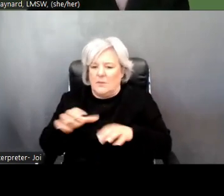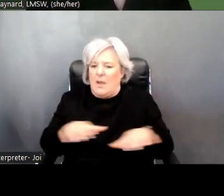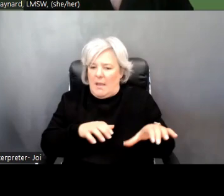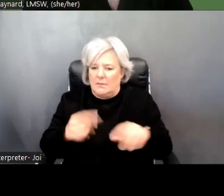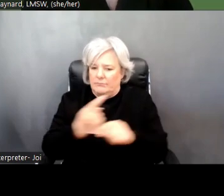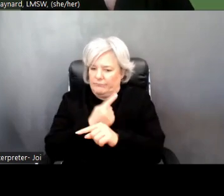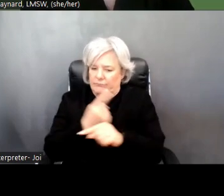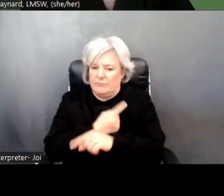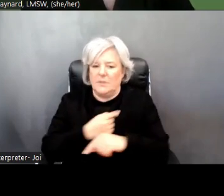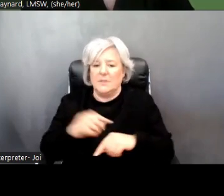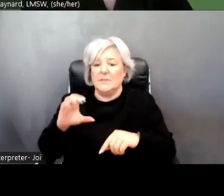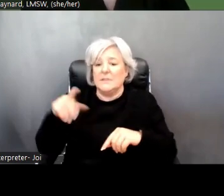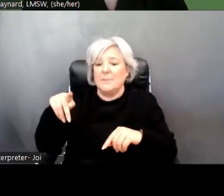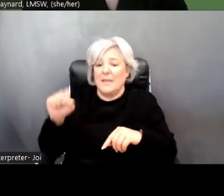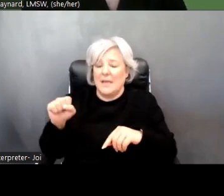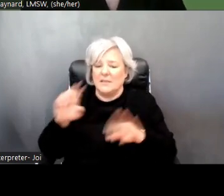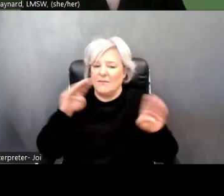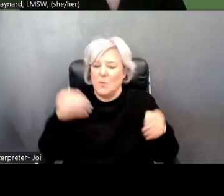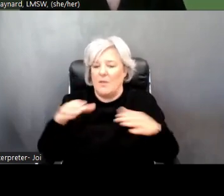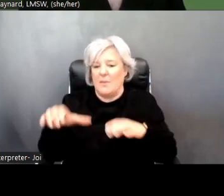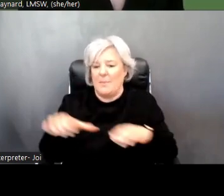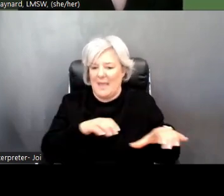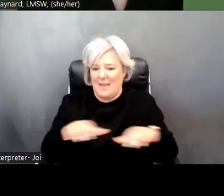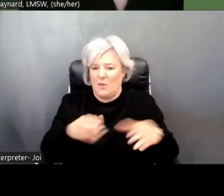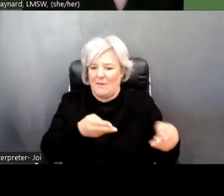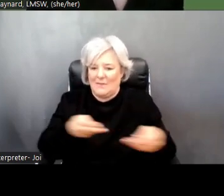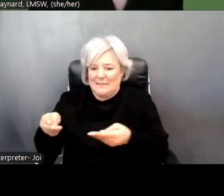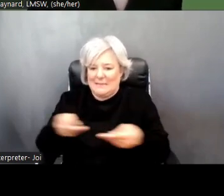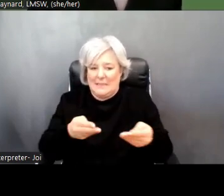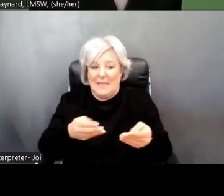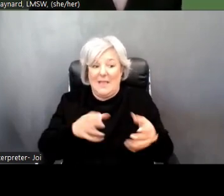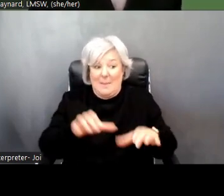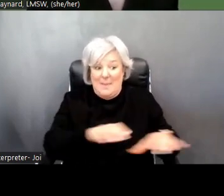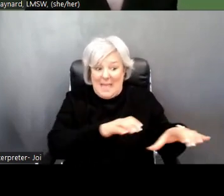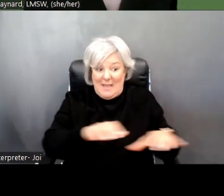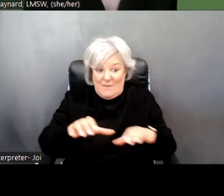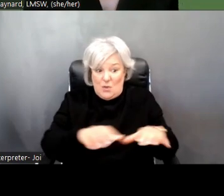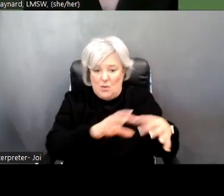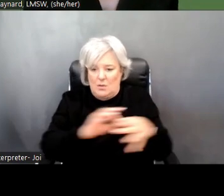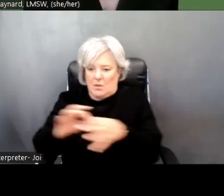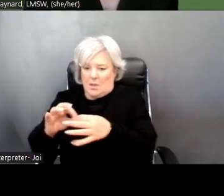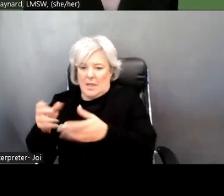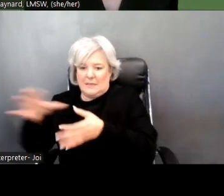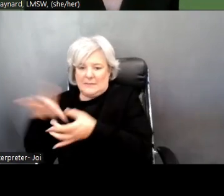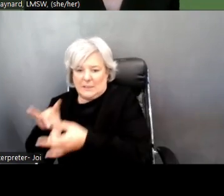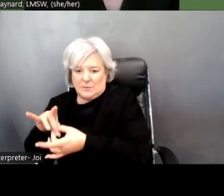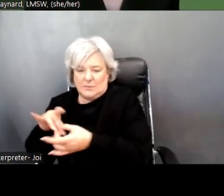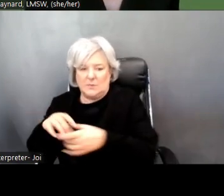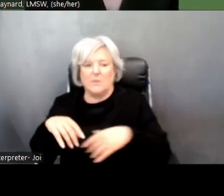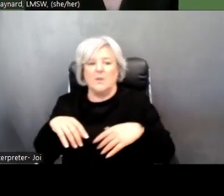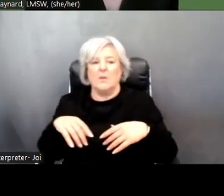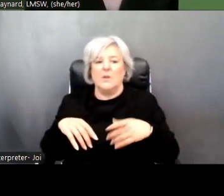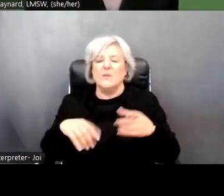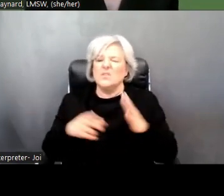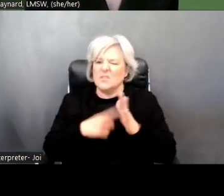CPS addresses behavior and facilitates attachment. So plan A is sort of traditional